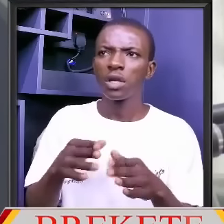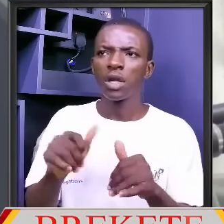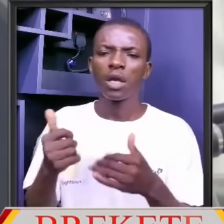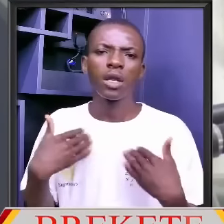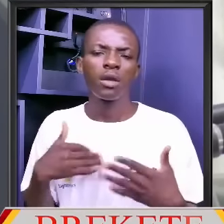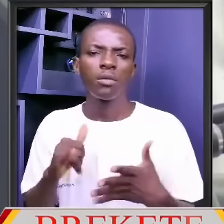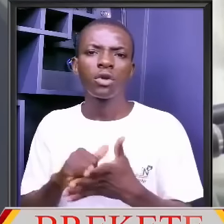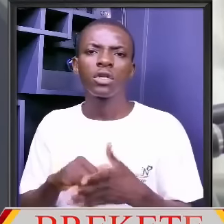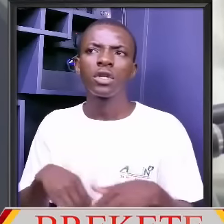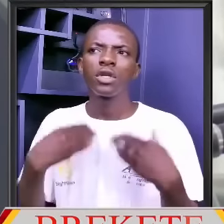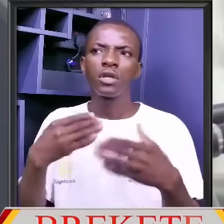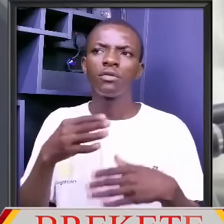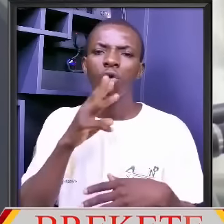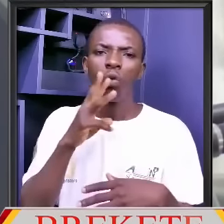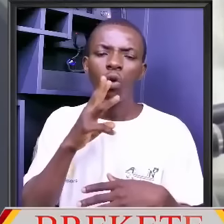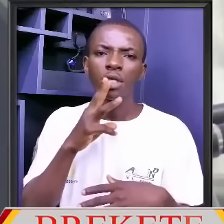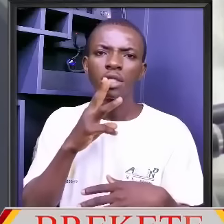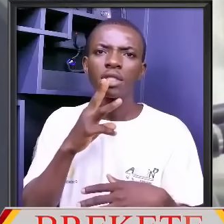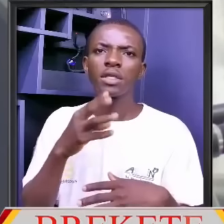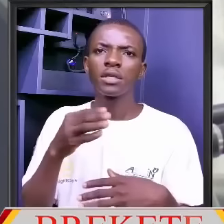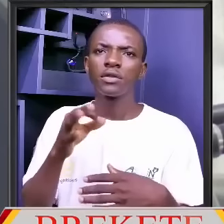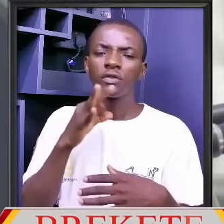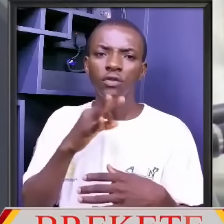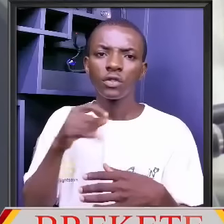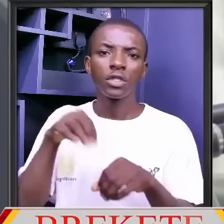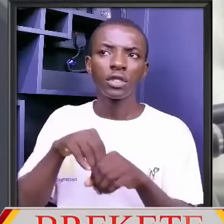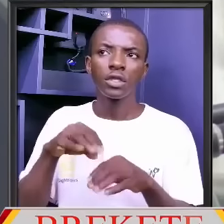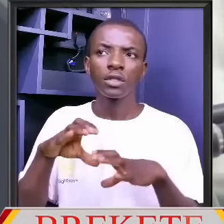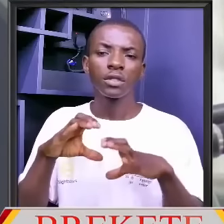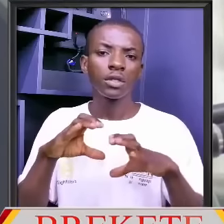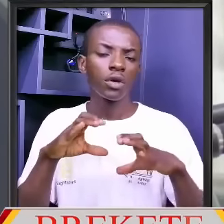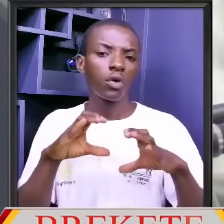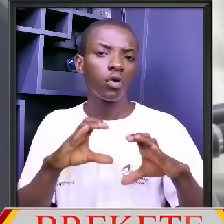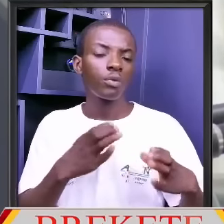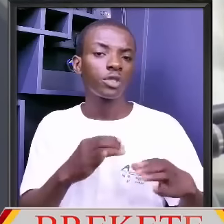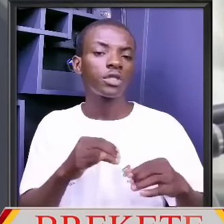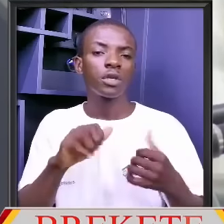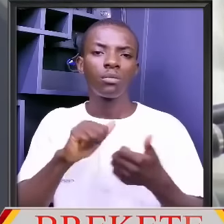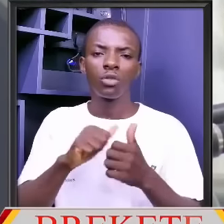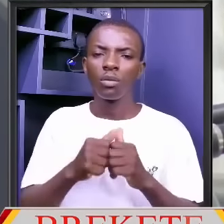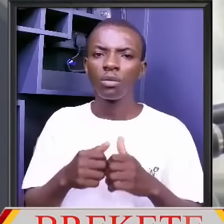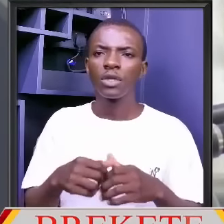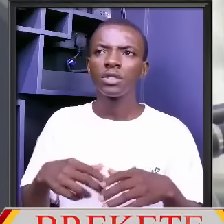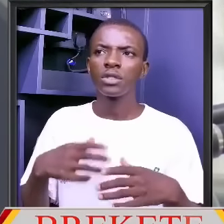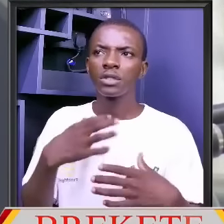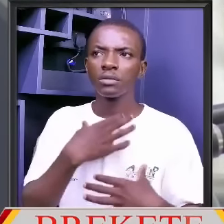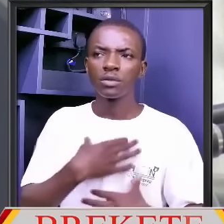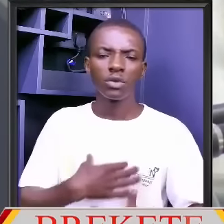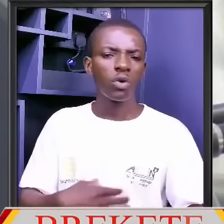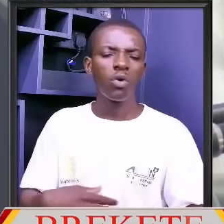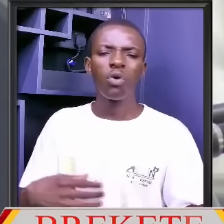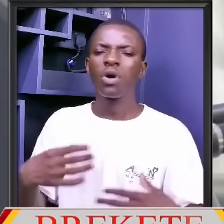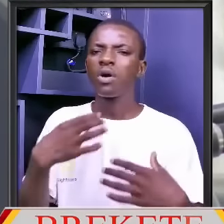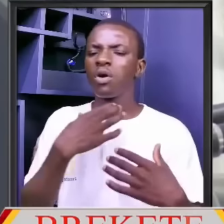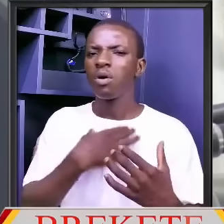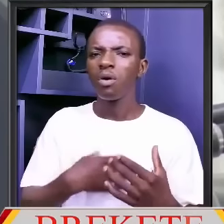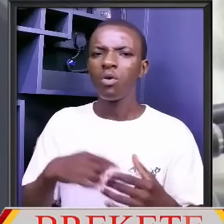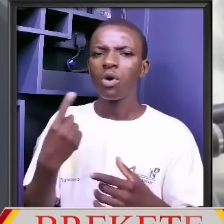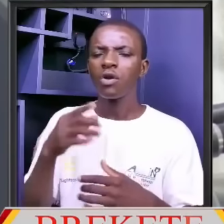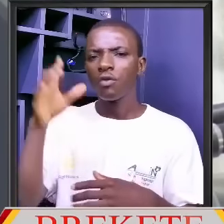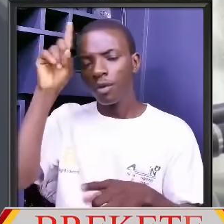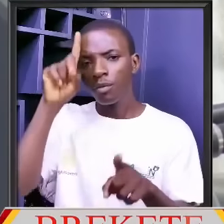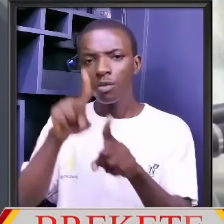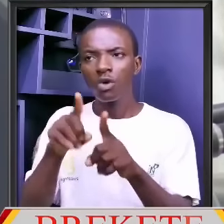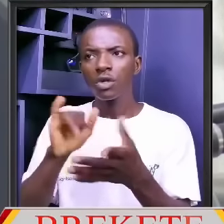said, anybody will go give me water, give me food for this community, no problem. I can't stay hungry, come beat me. One of